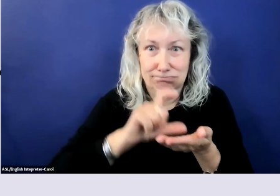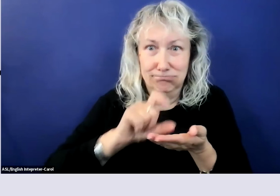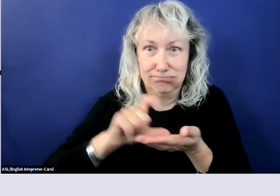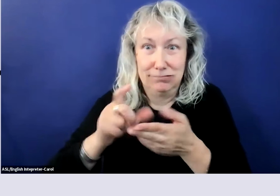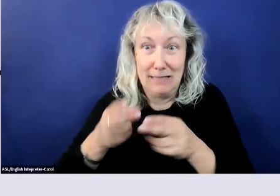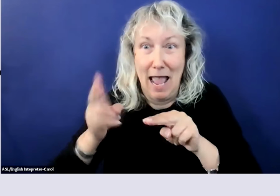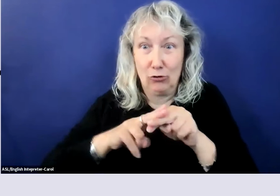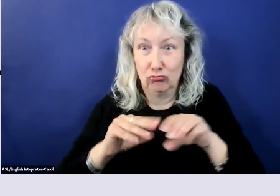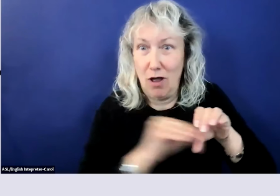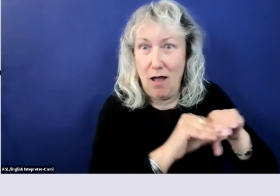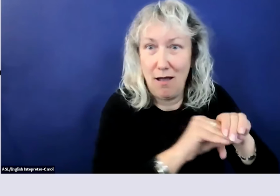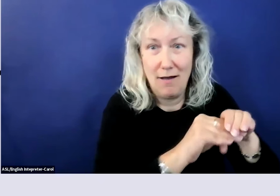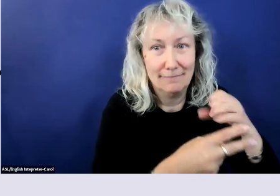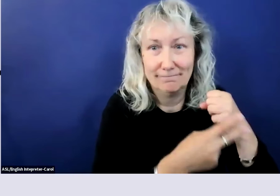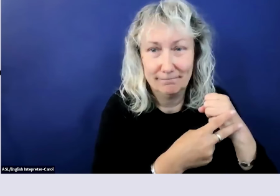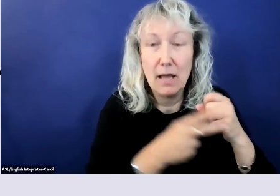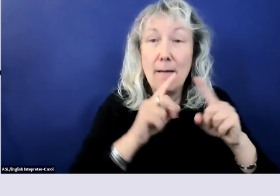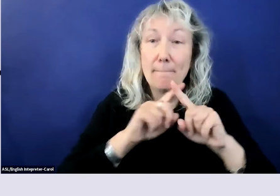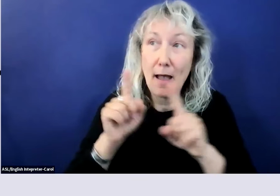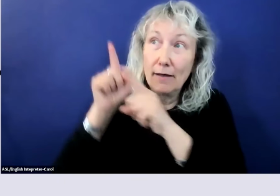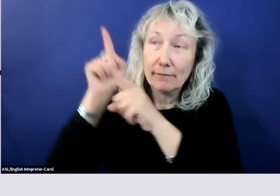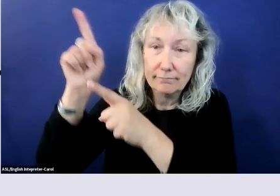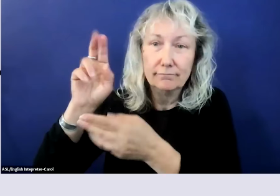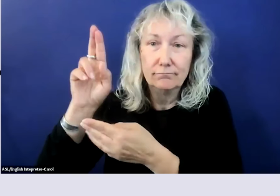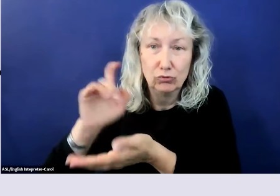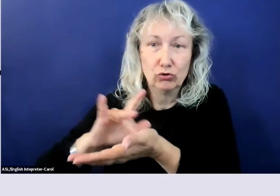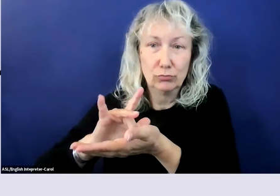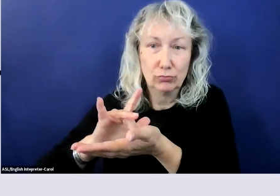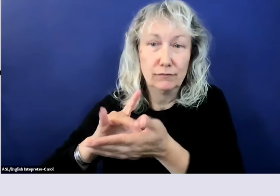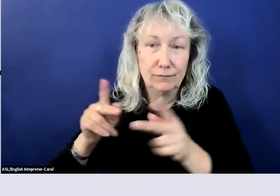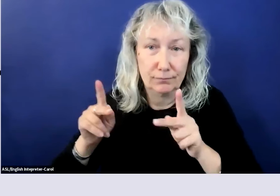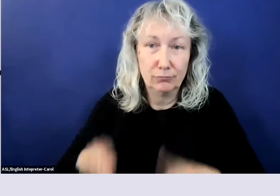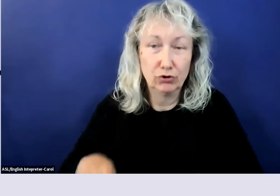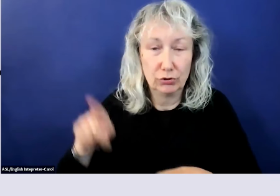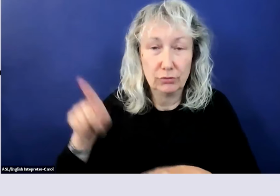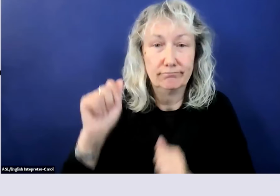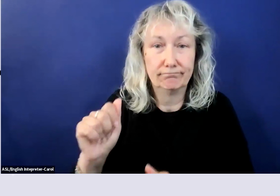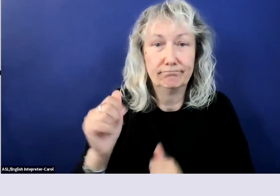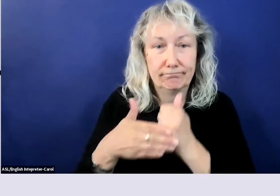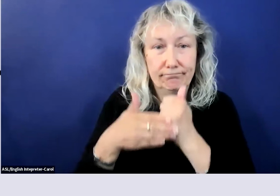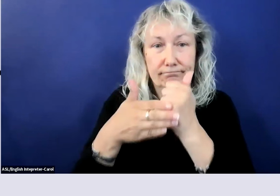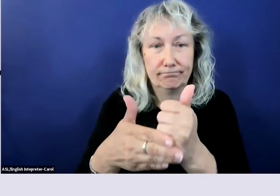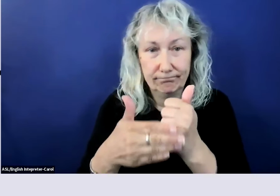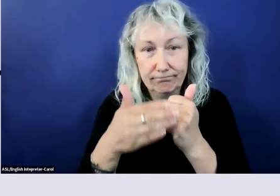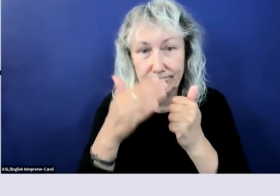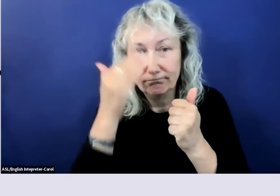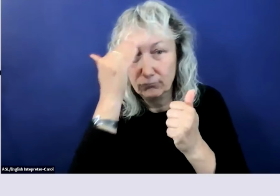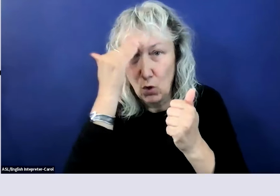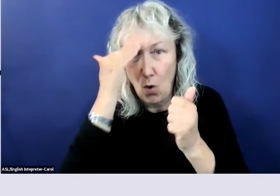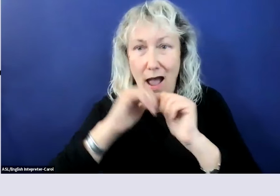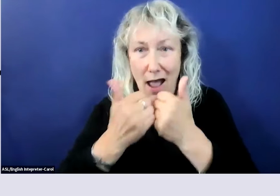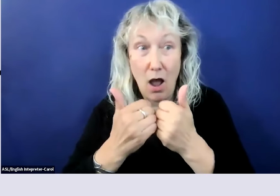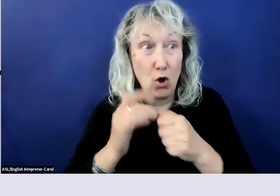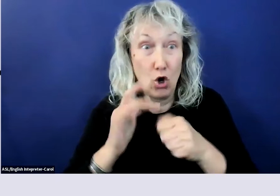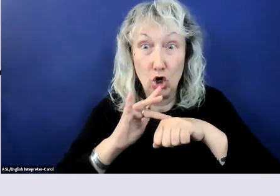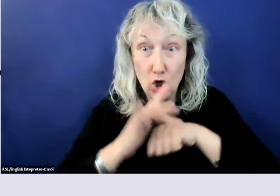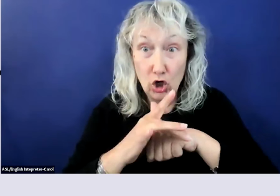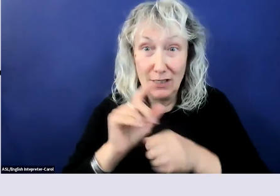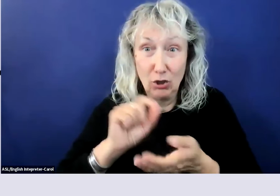can help navigate those early refills. And then proactively plan for your specialty medications.